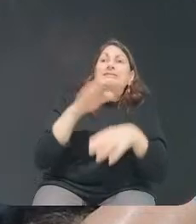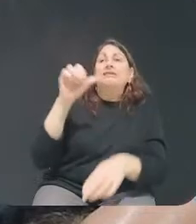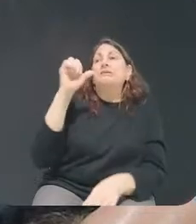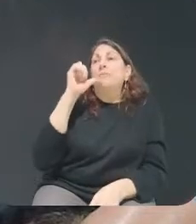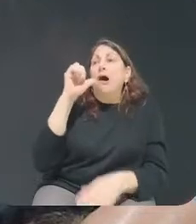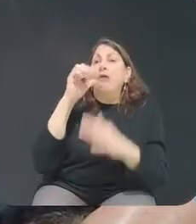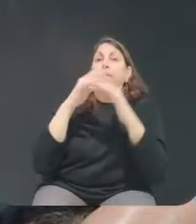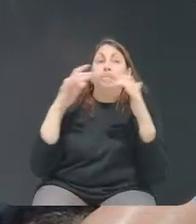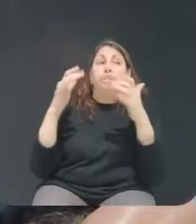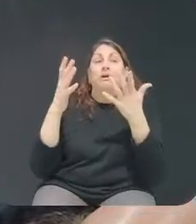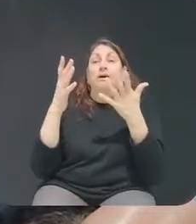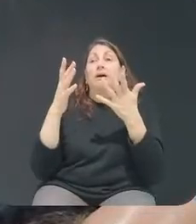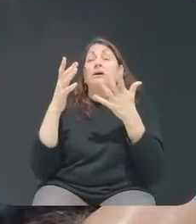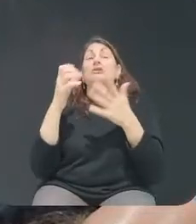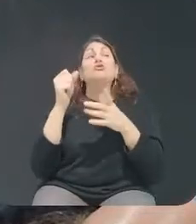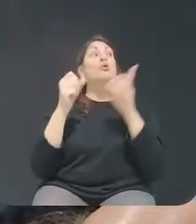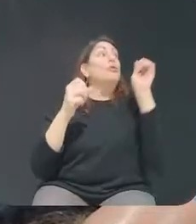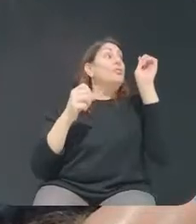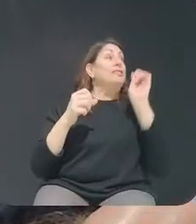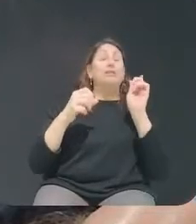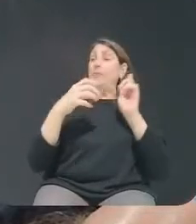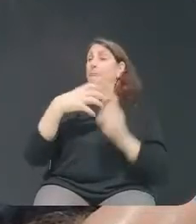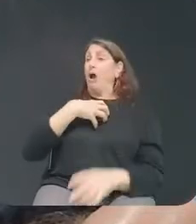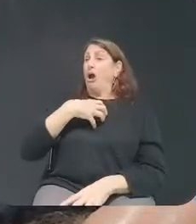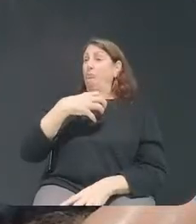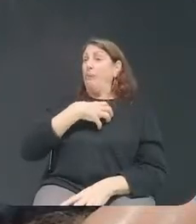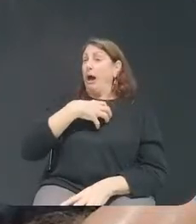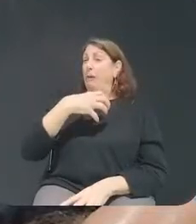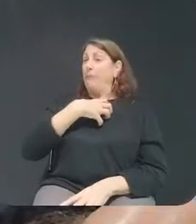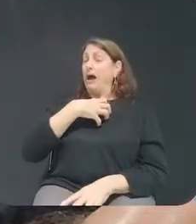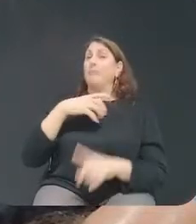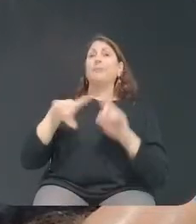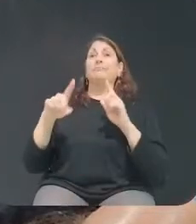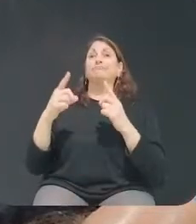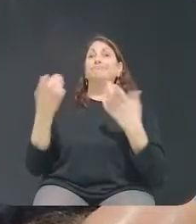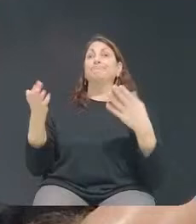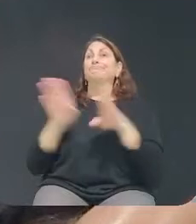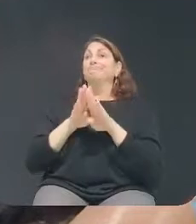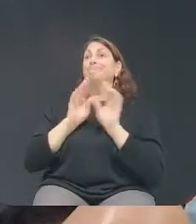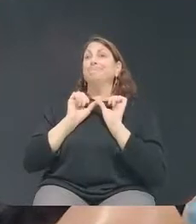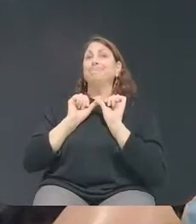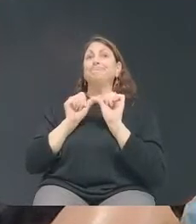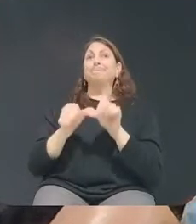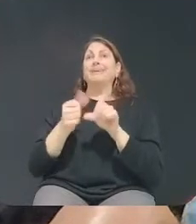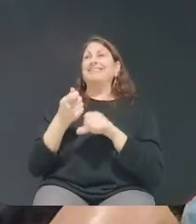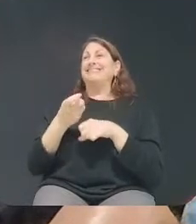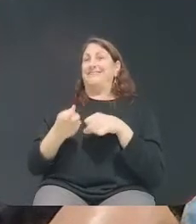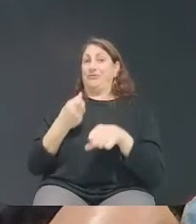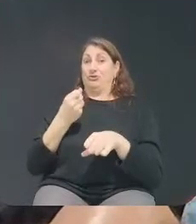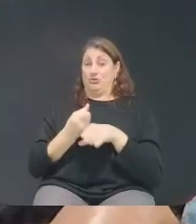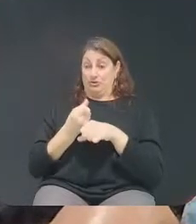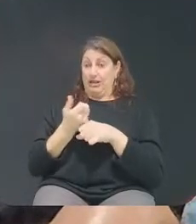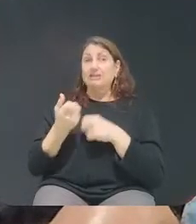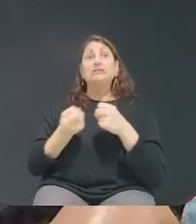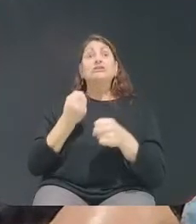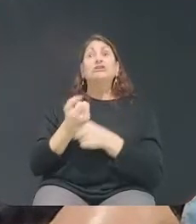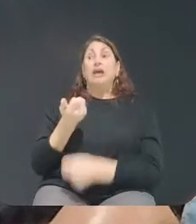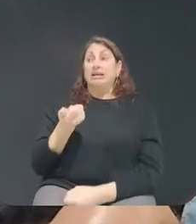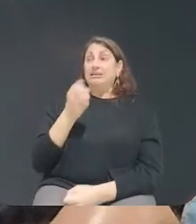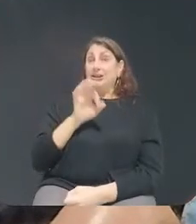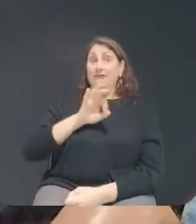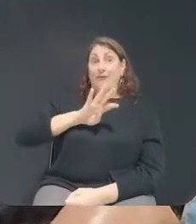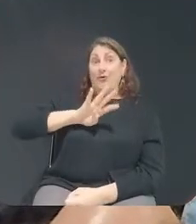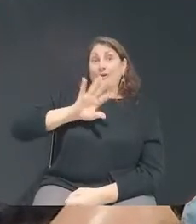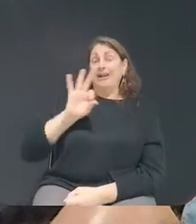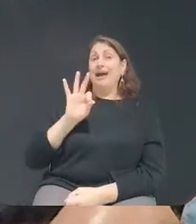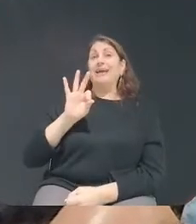So despite these protests and others, the comfort station remained closed for several years. In 1949, the Public